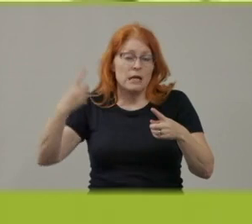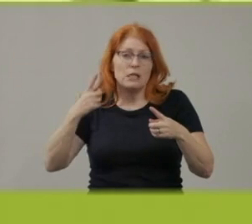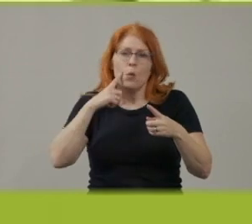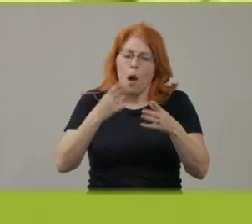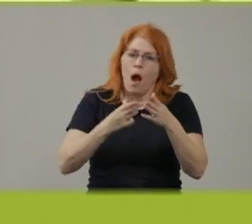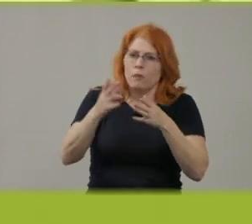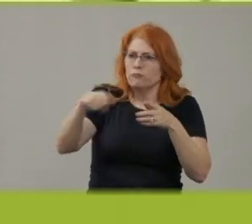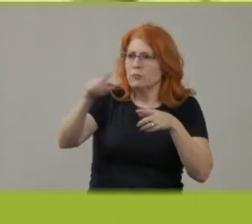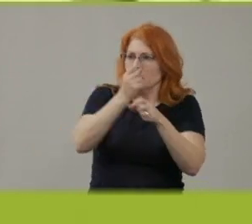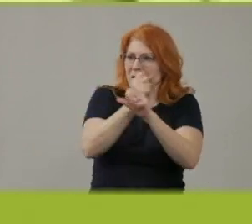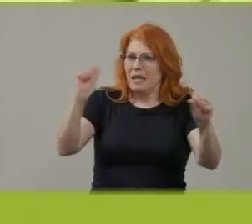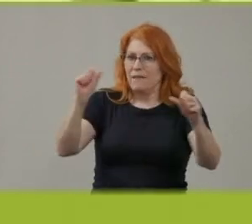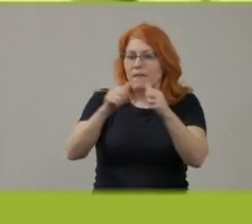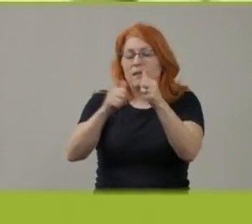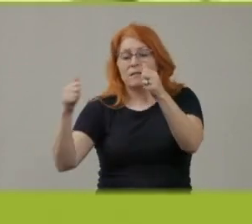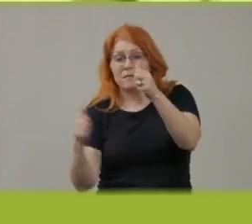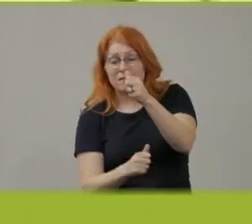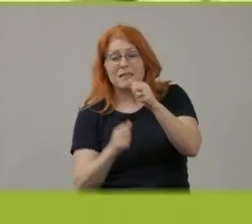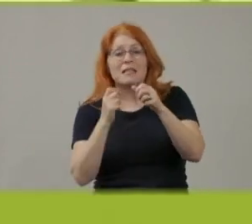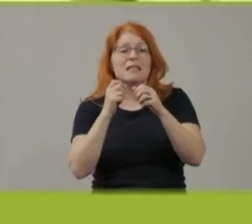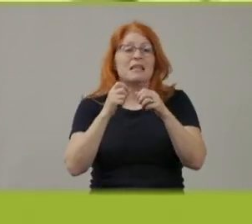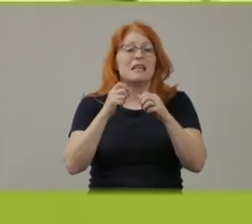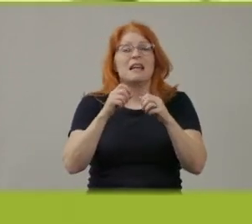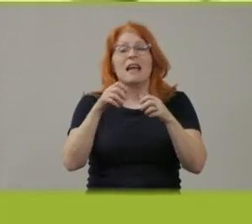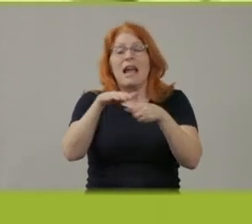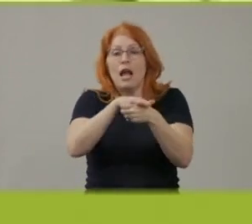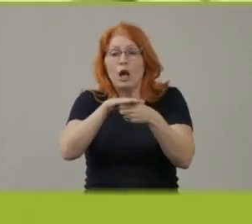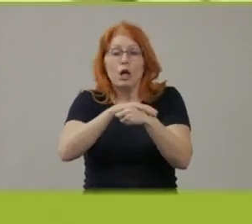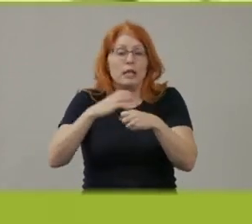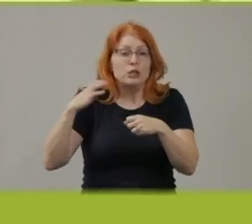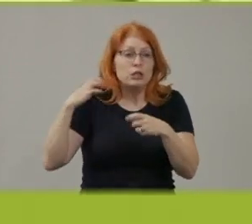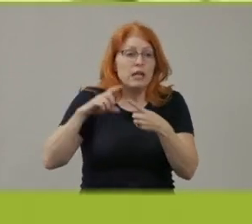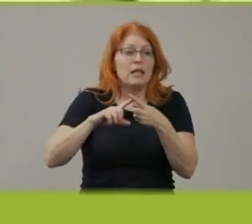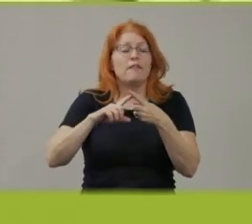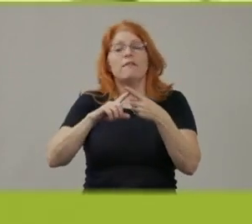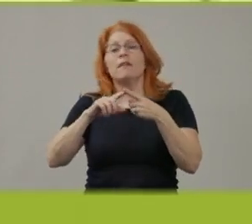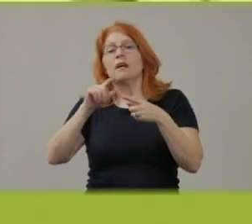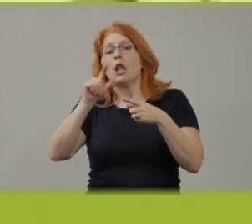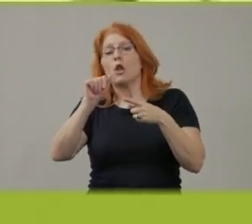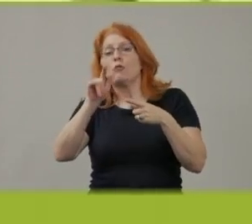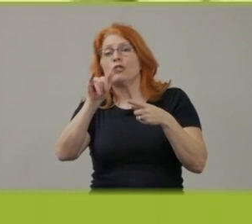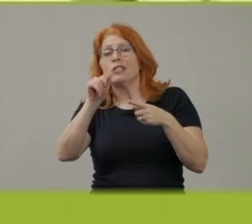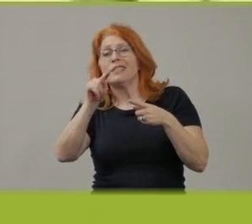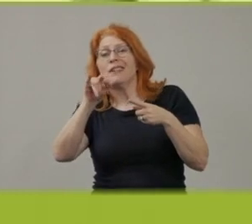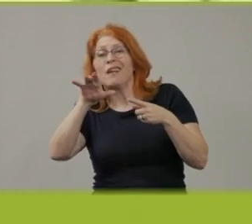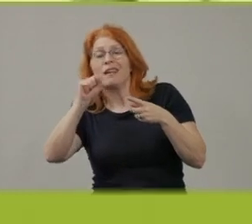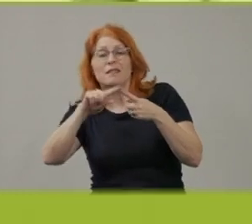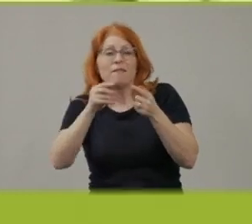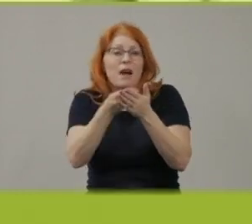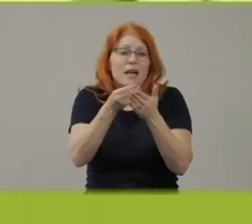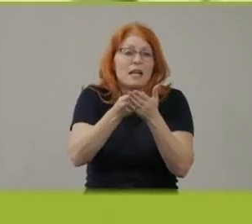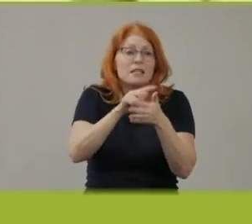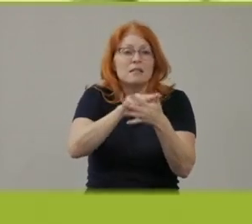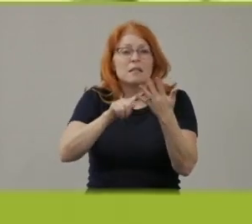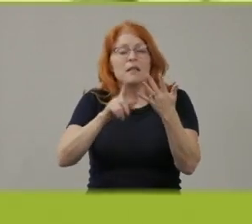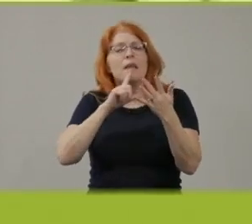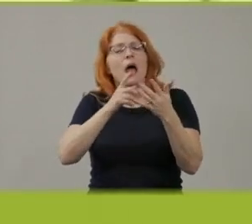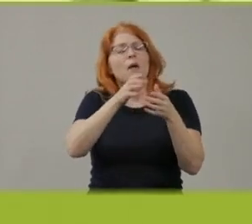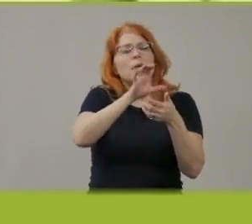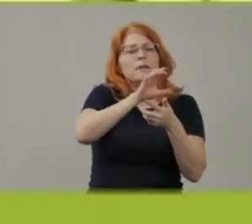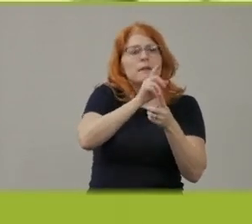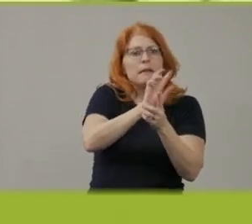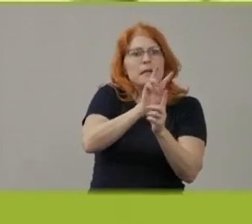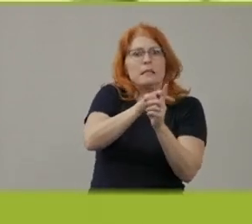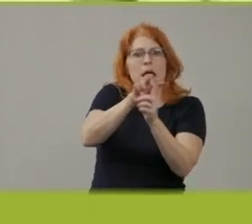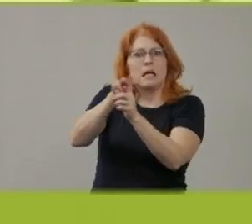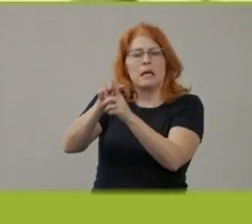Then under there are our section chiefs. We have operations, planning, logistics, and finance. Those help us break out all the responsibilities, because if you